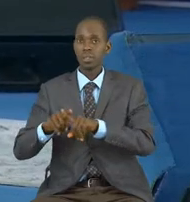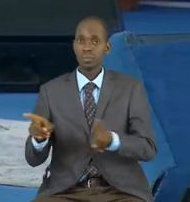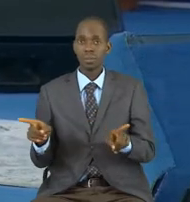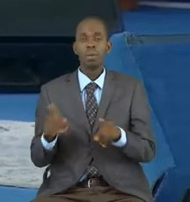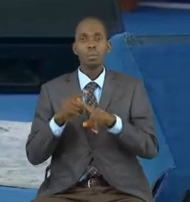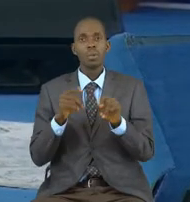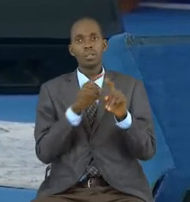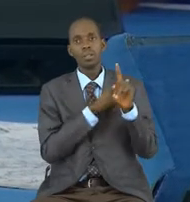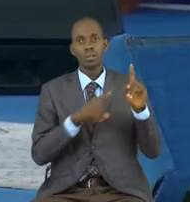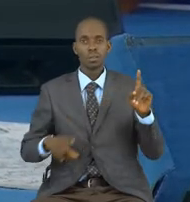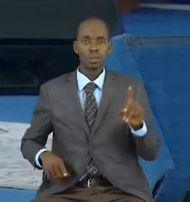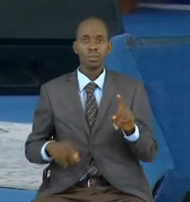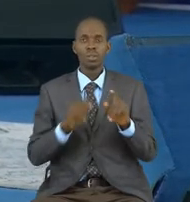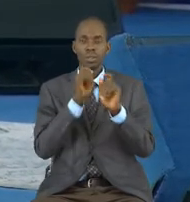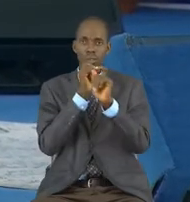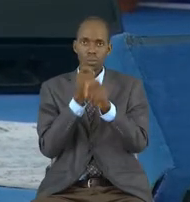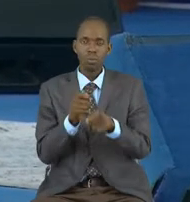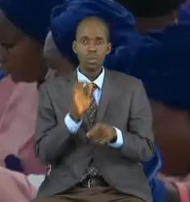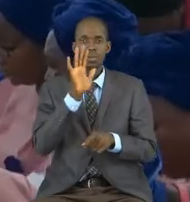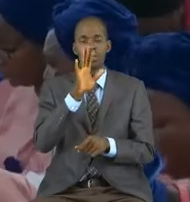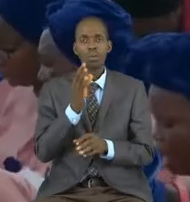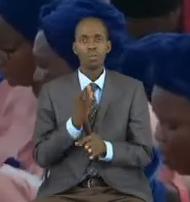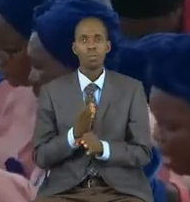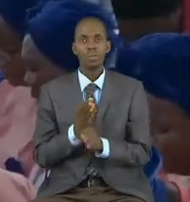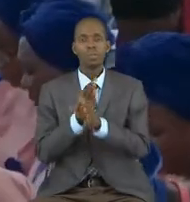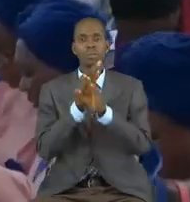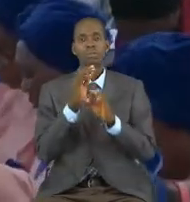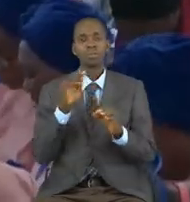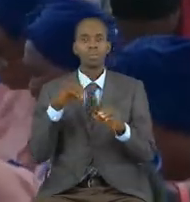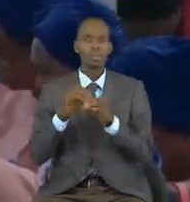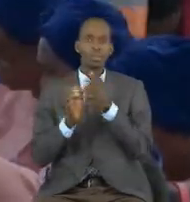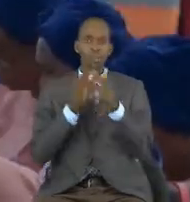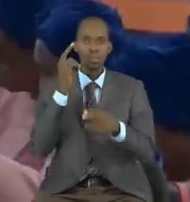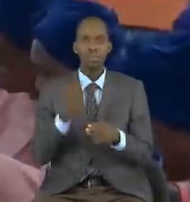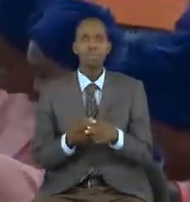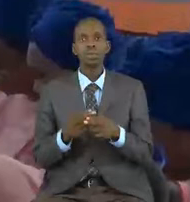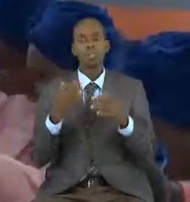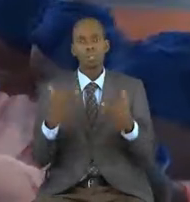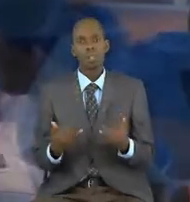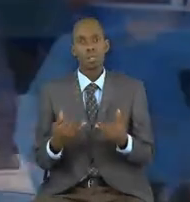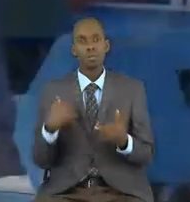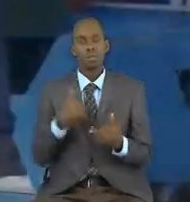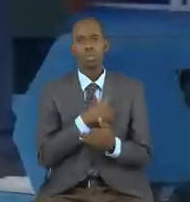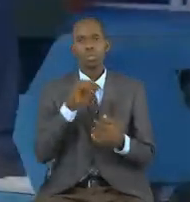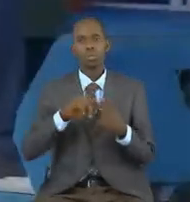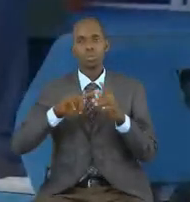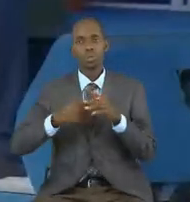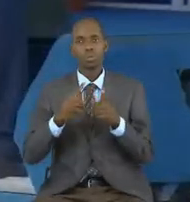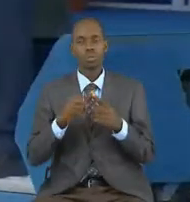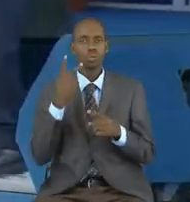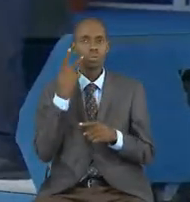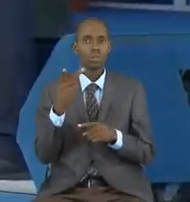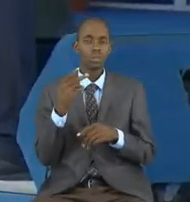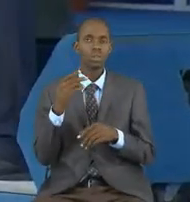your faithfulness in Jesus' name. Amen. Yesterday we began to look at Acts of the